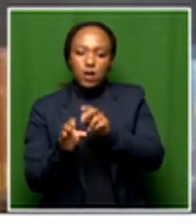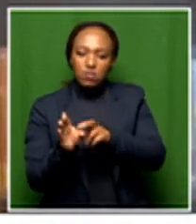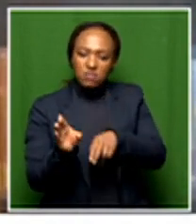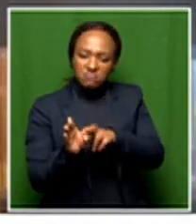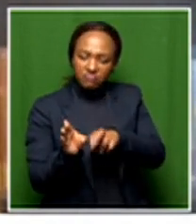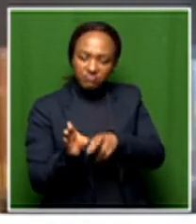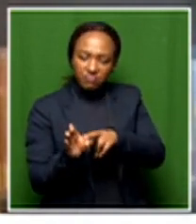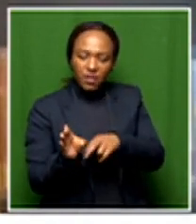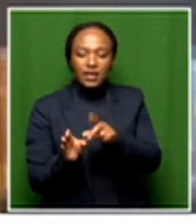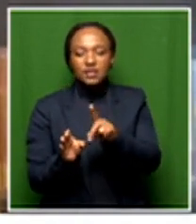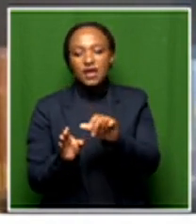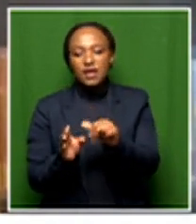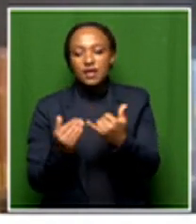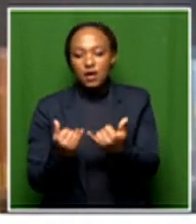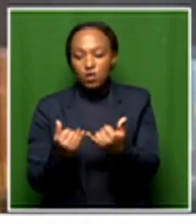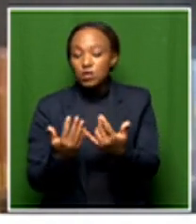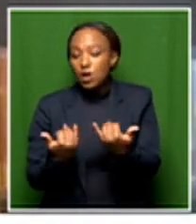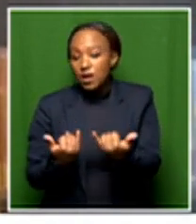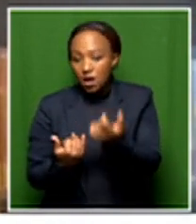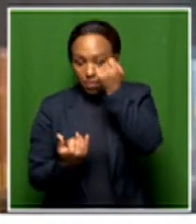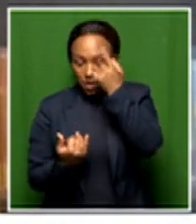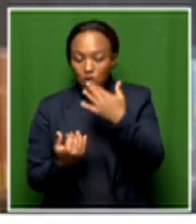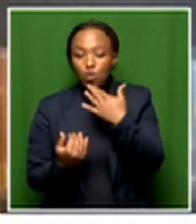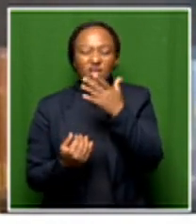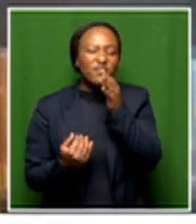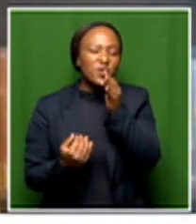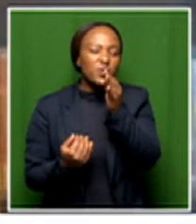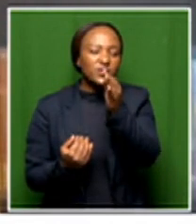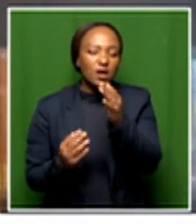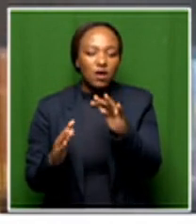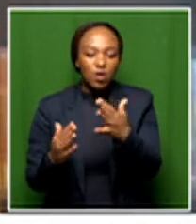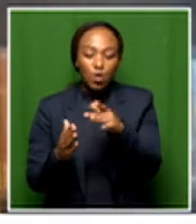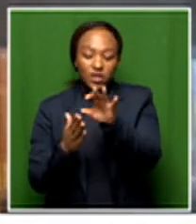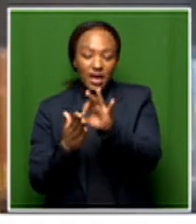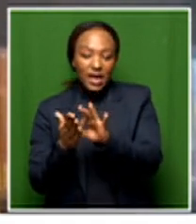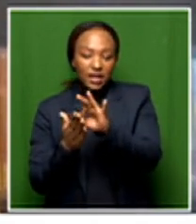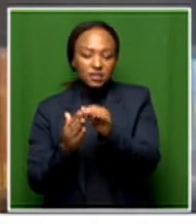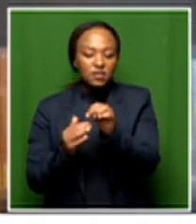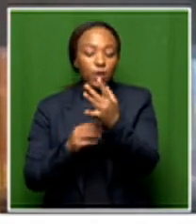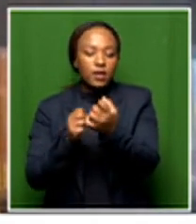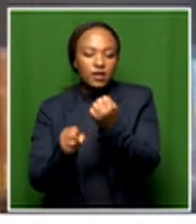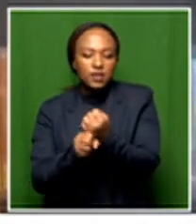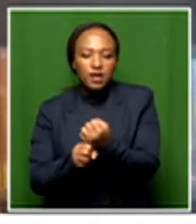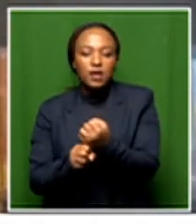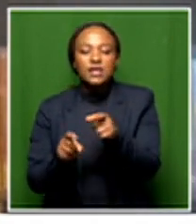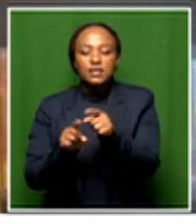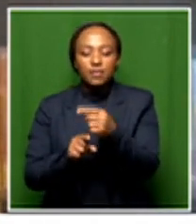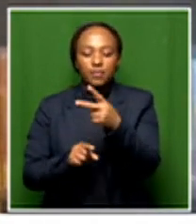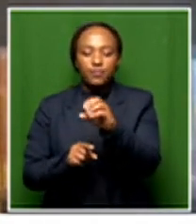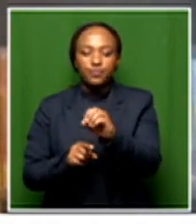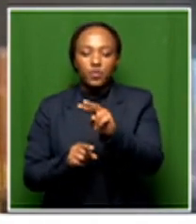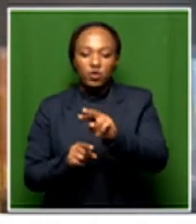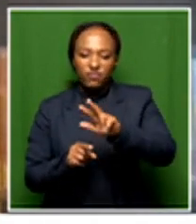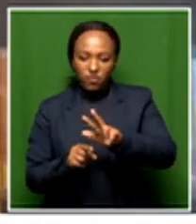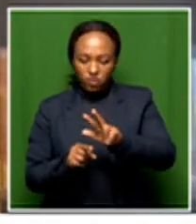the DA. My sense is that going into the future, in the elections that are coming next year and in 2024, the DA